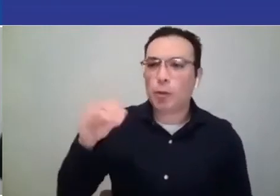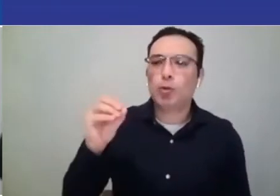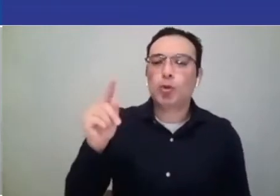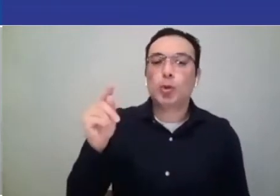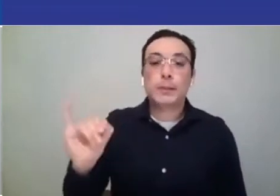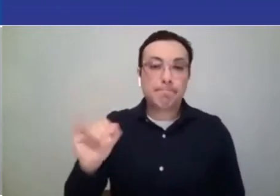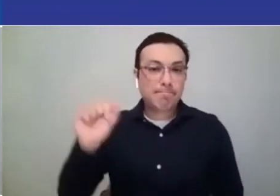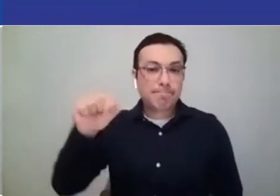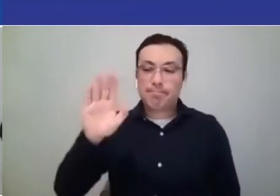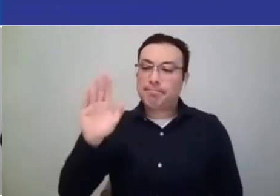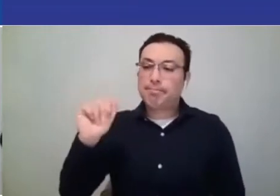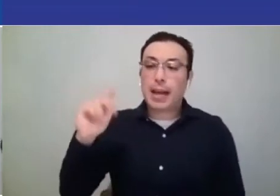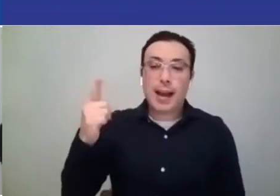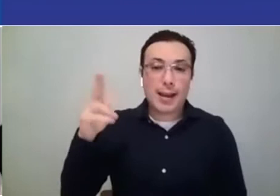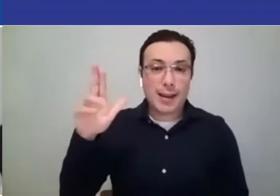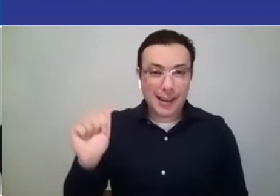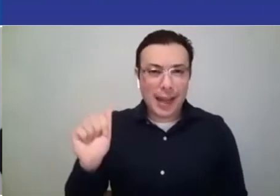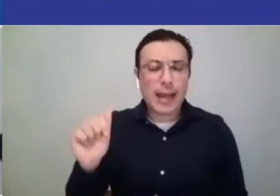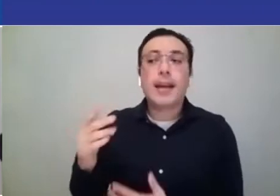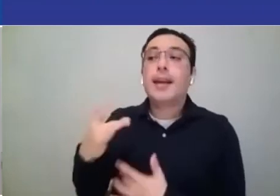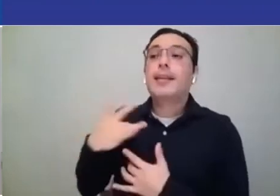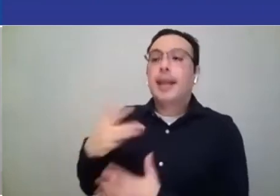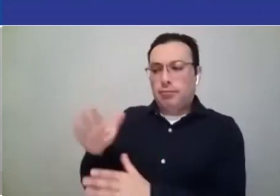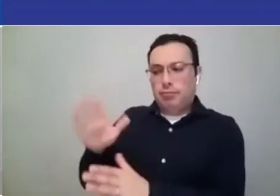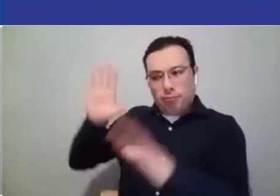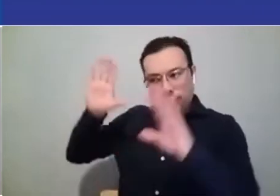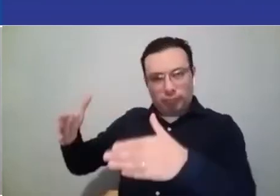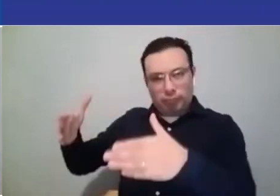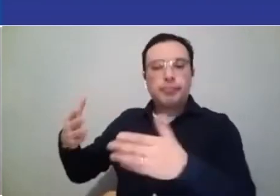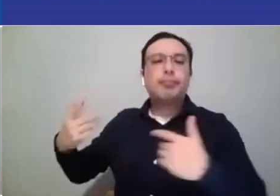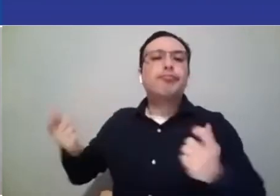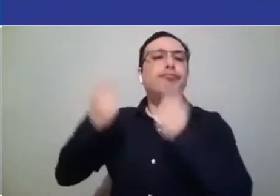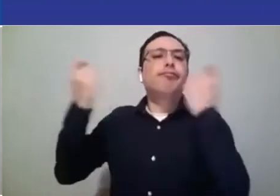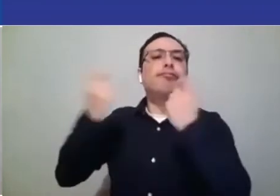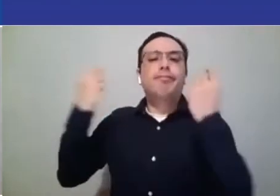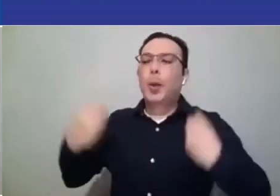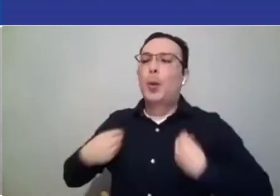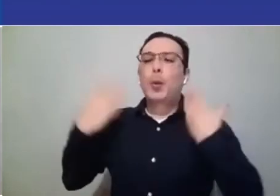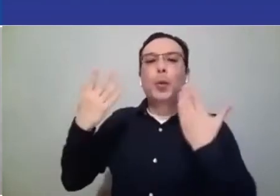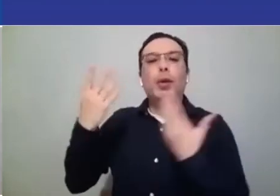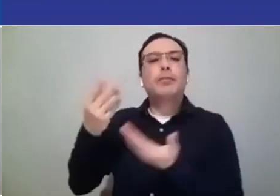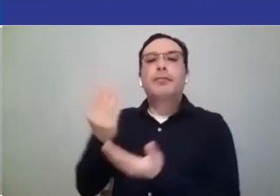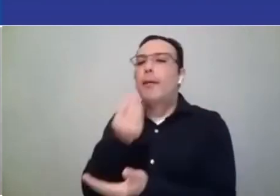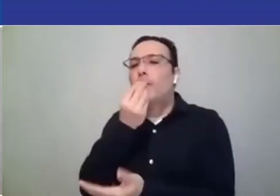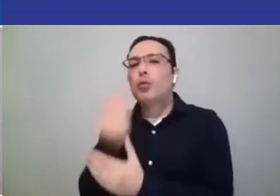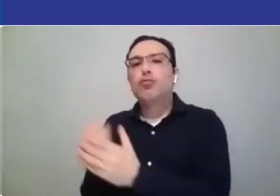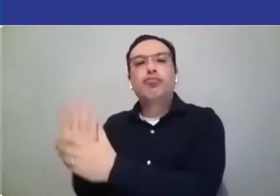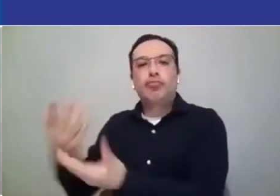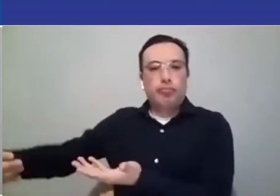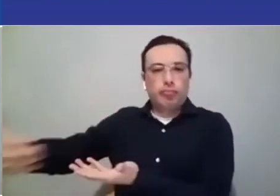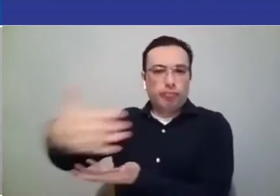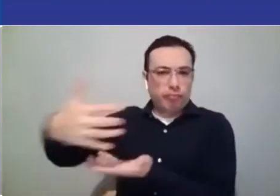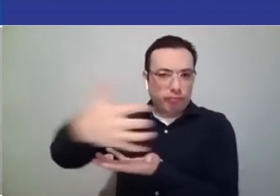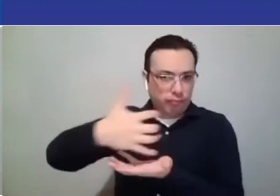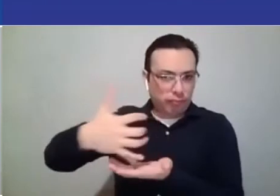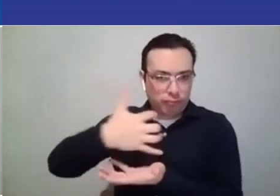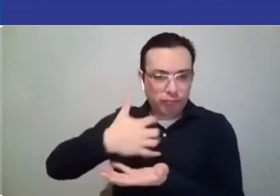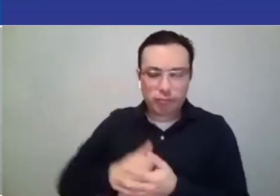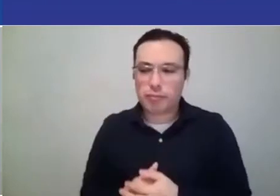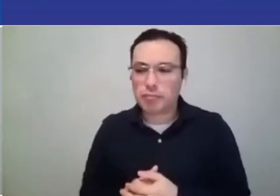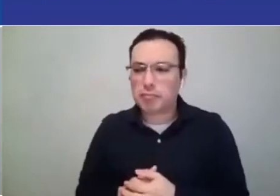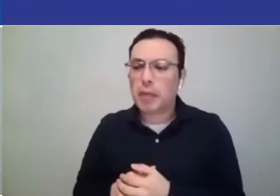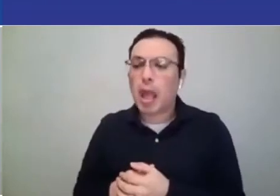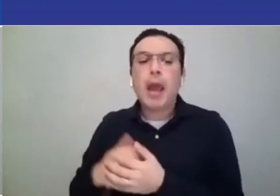Bhangra is traditionally it's a harvest dance, and really it was there were a bunch of different regional